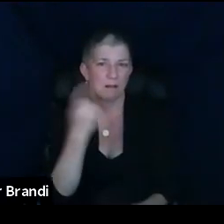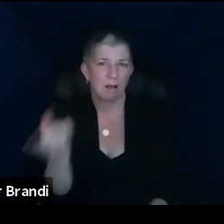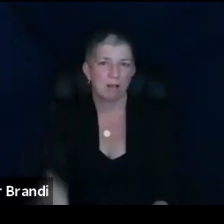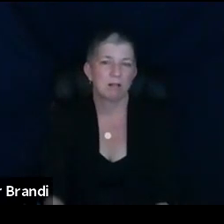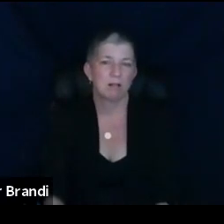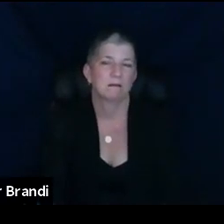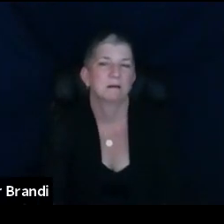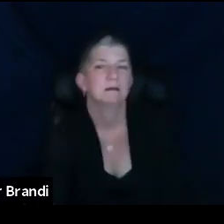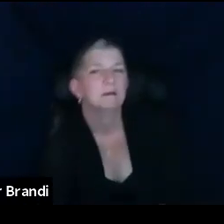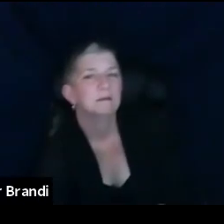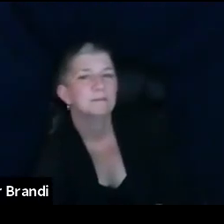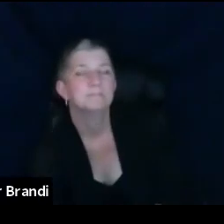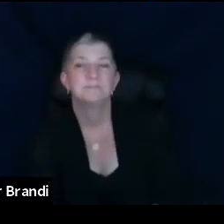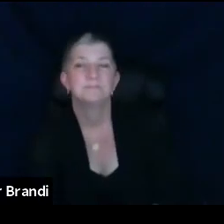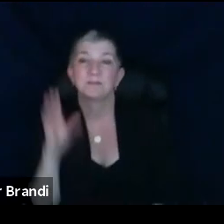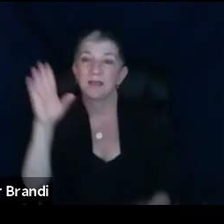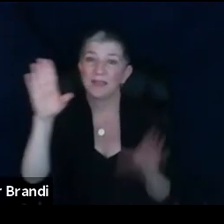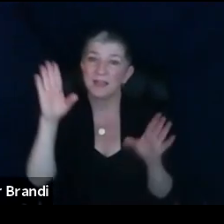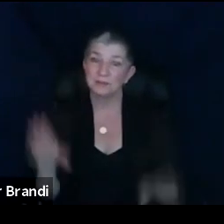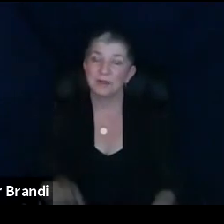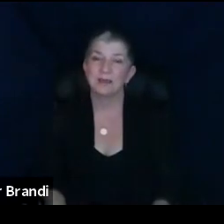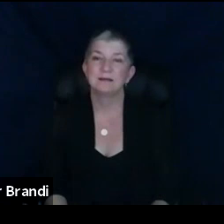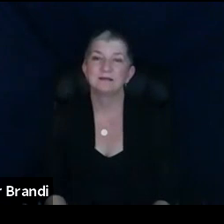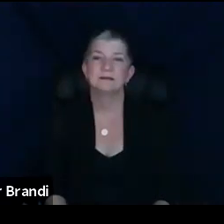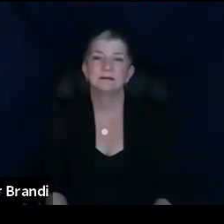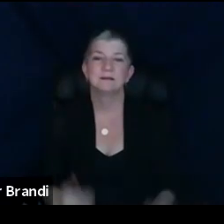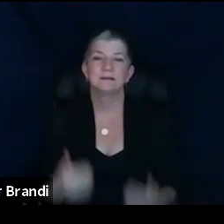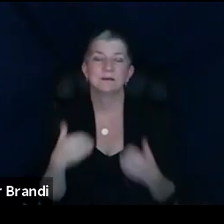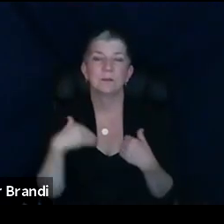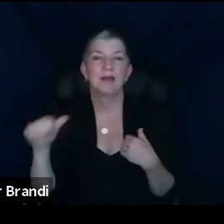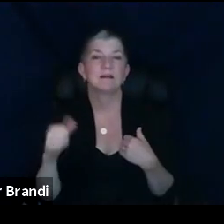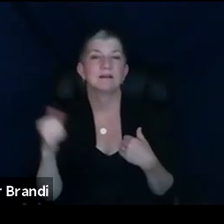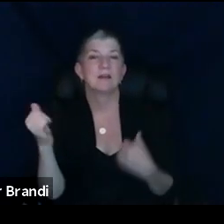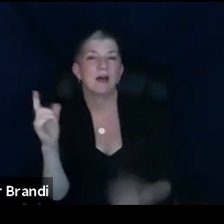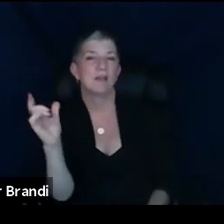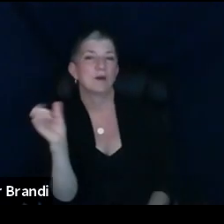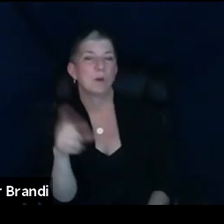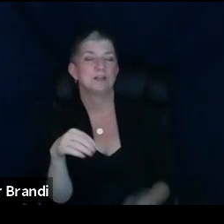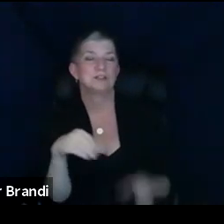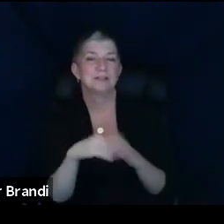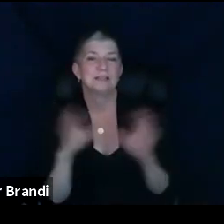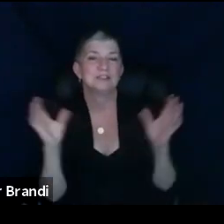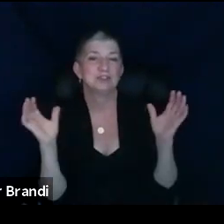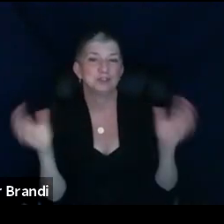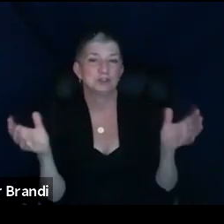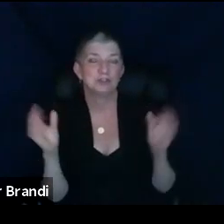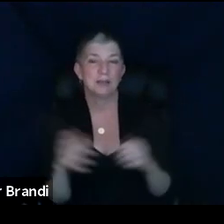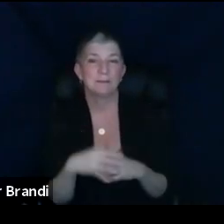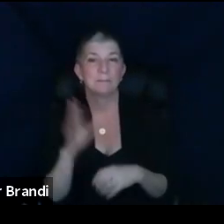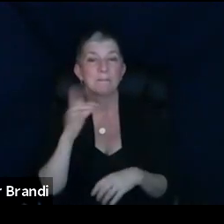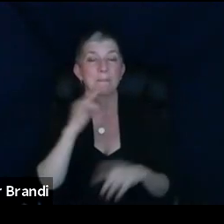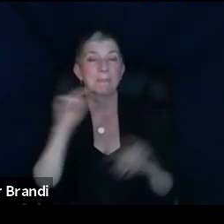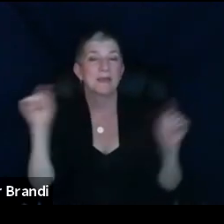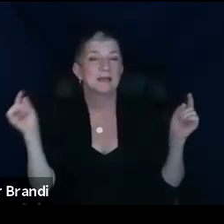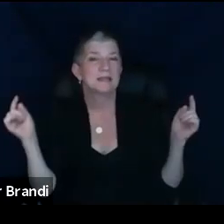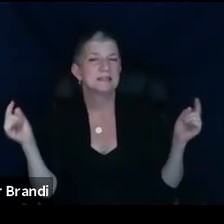think that's great. I think that's great. We have another question in the chat. Is pain anchoring?